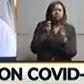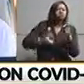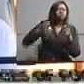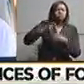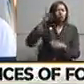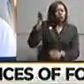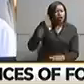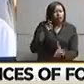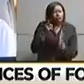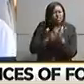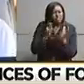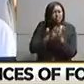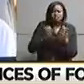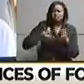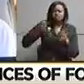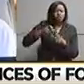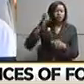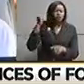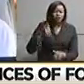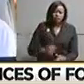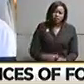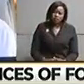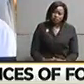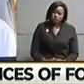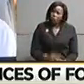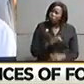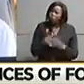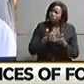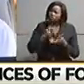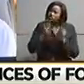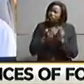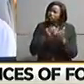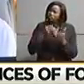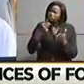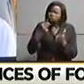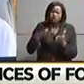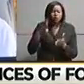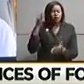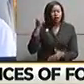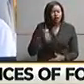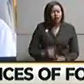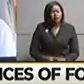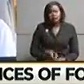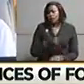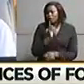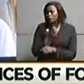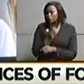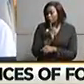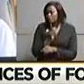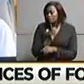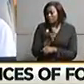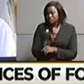beans? What has changed to make this expensive? So I warn, first of all,